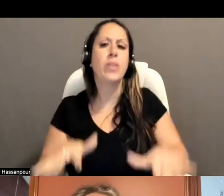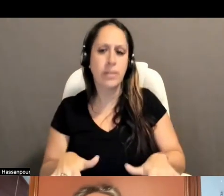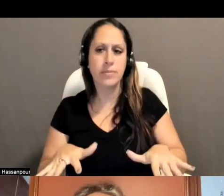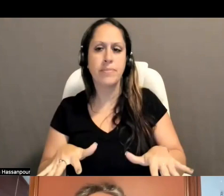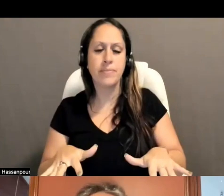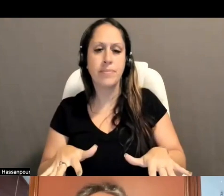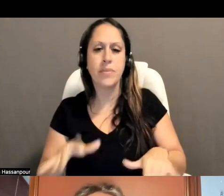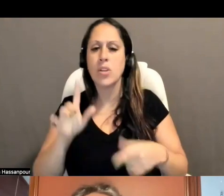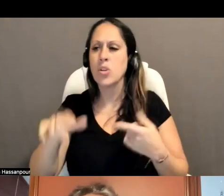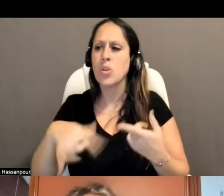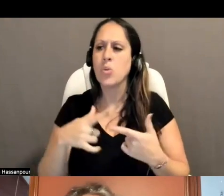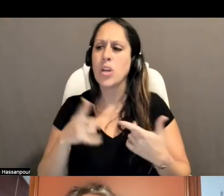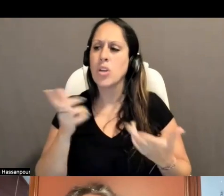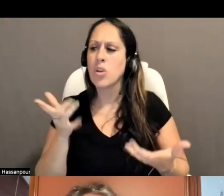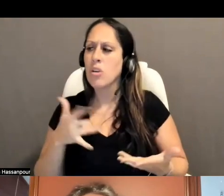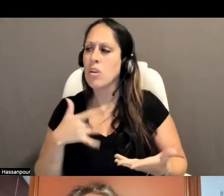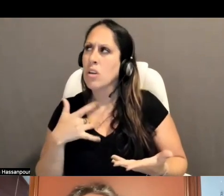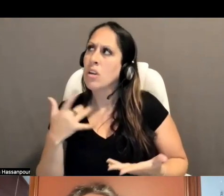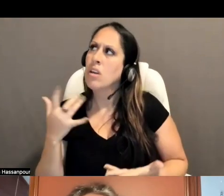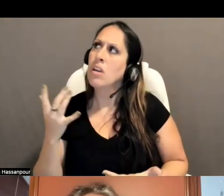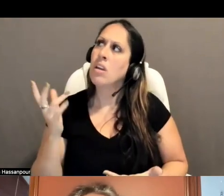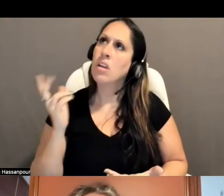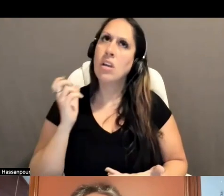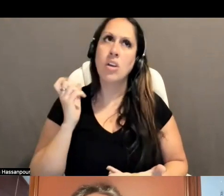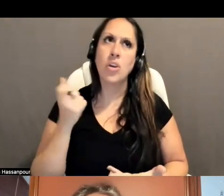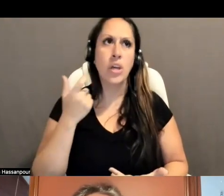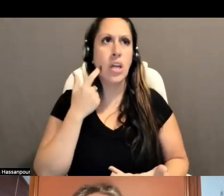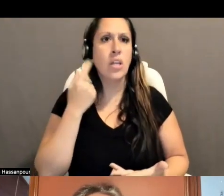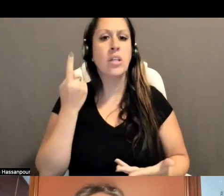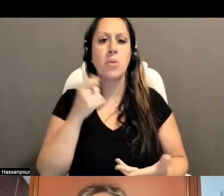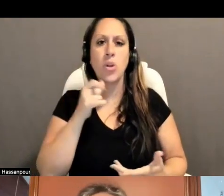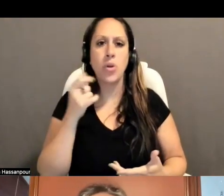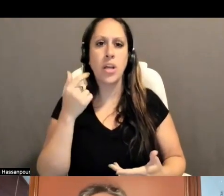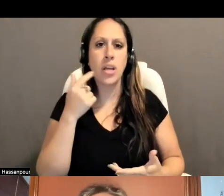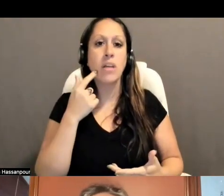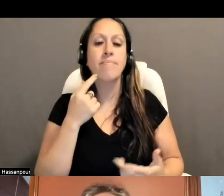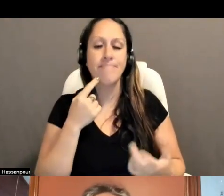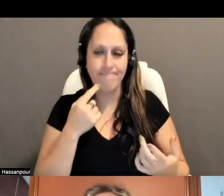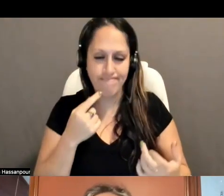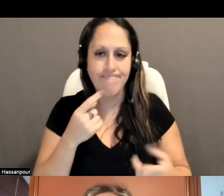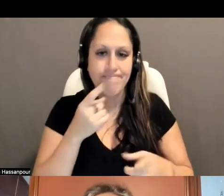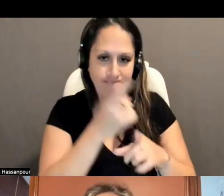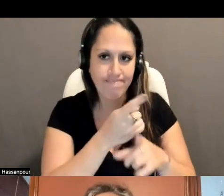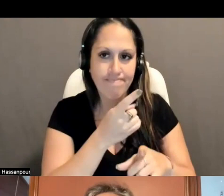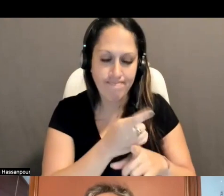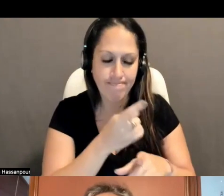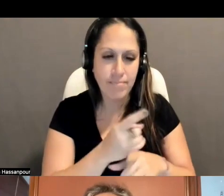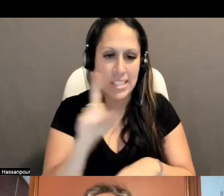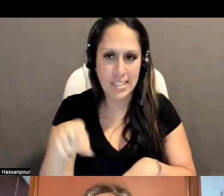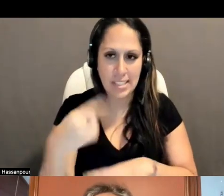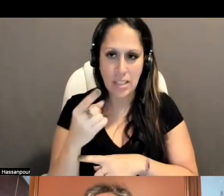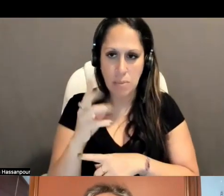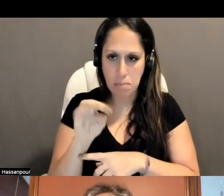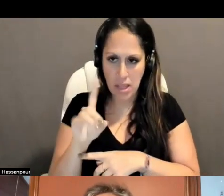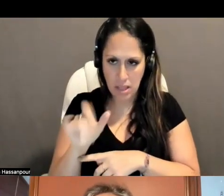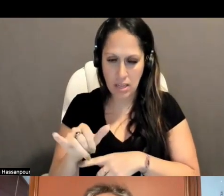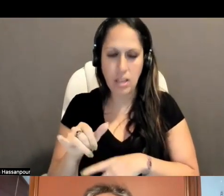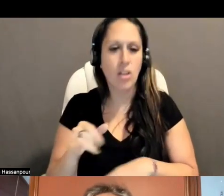So when you hear the sound, you just hear a single melody. You don't hear the That's full right. harmony. That's right. Oh, that's